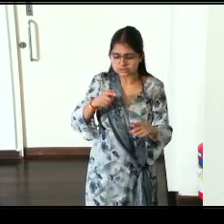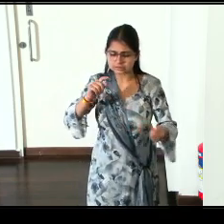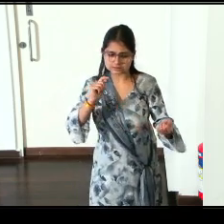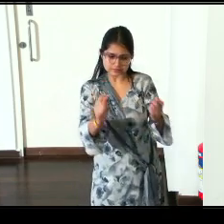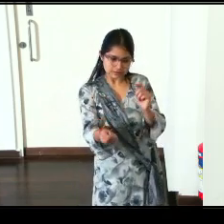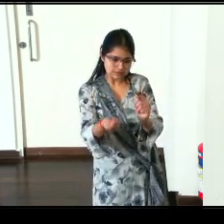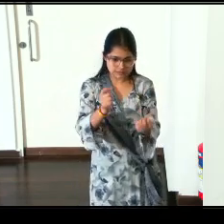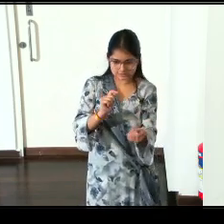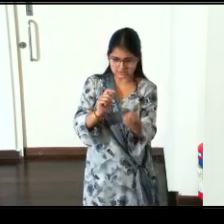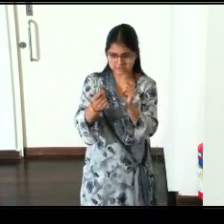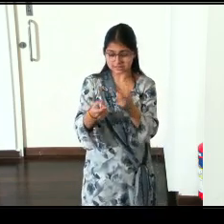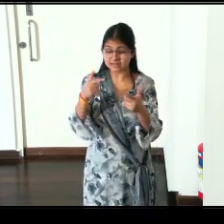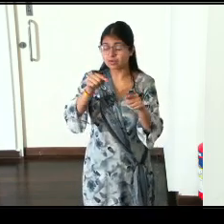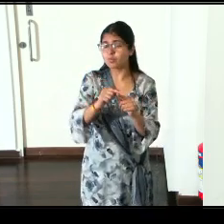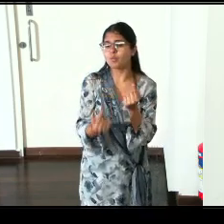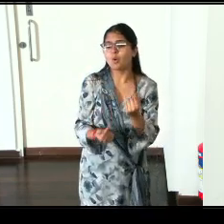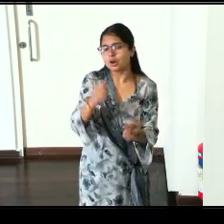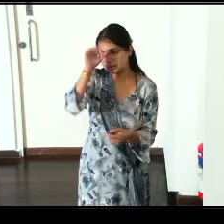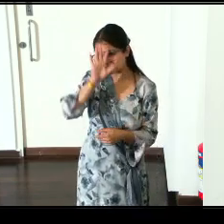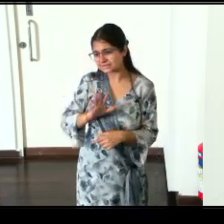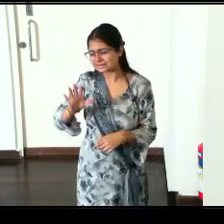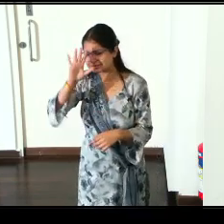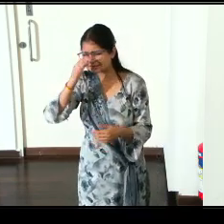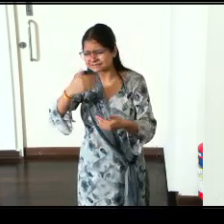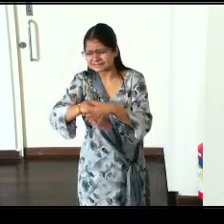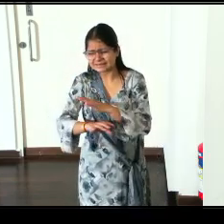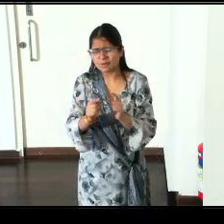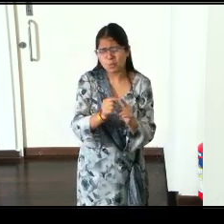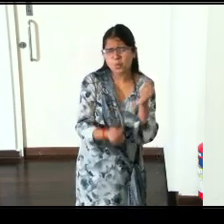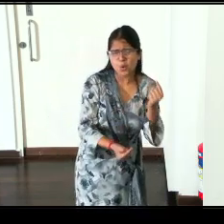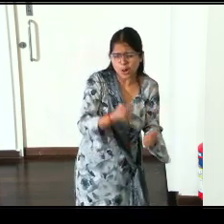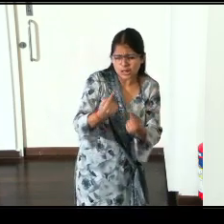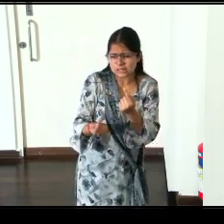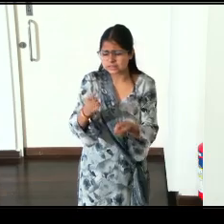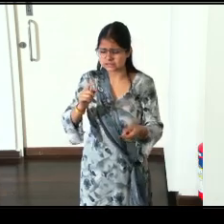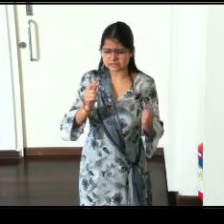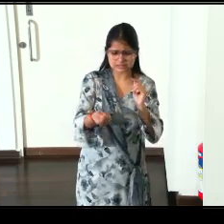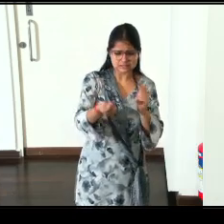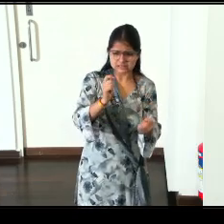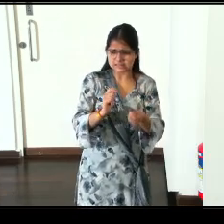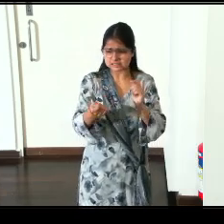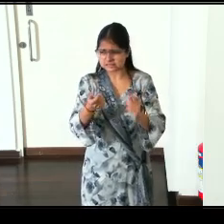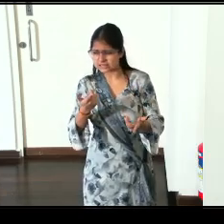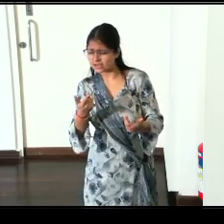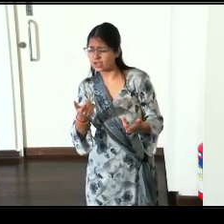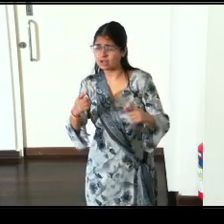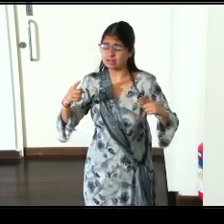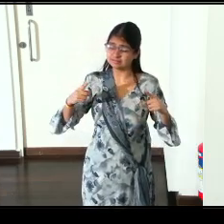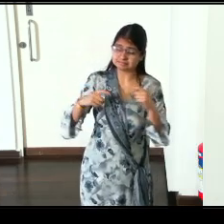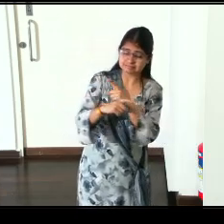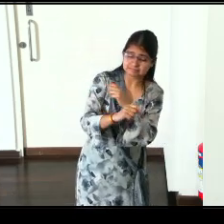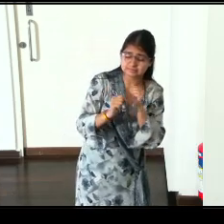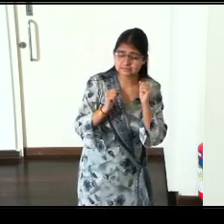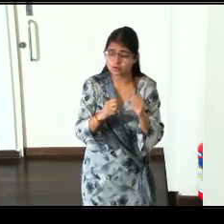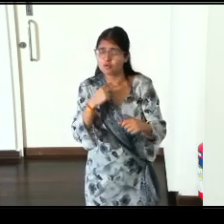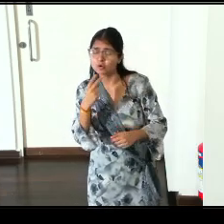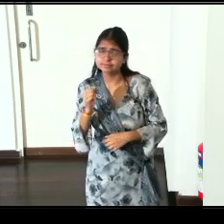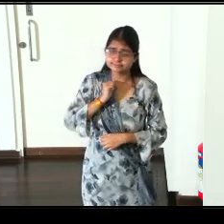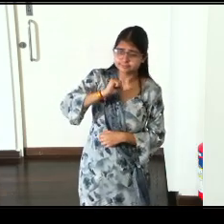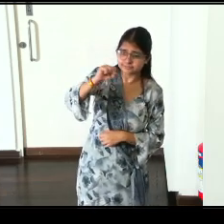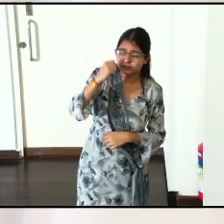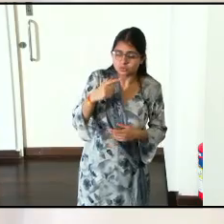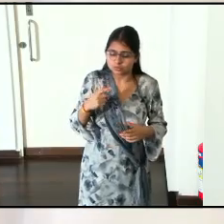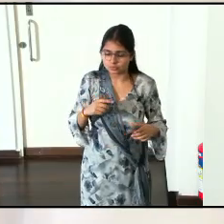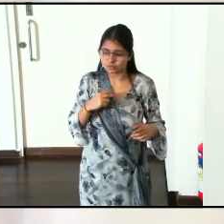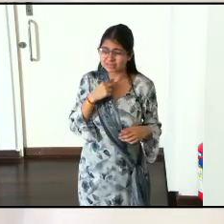changes in the politics of this country, in the politics of the movements of this country, in the kinds of critical voices that have slowly